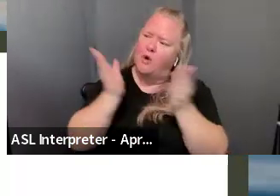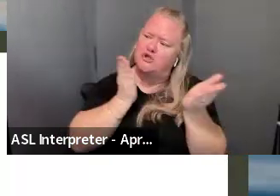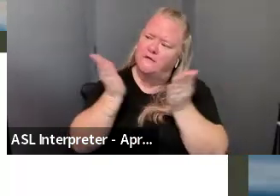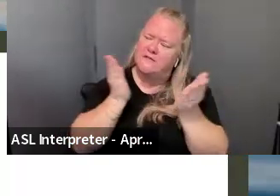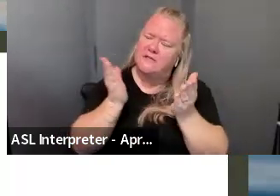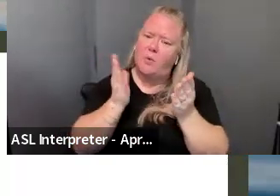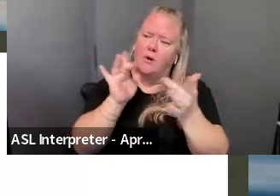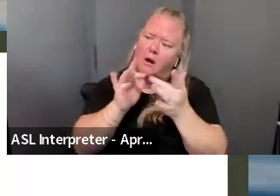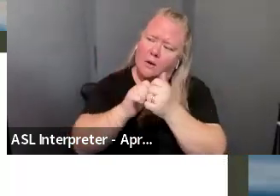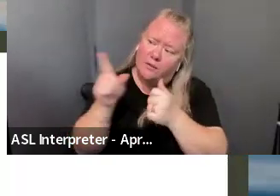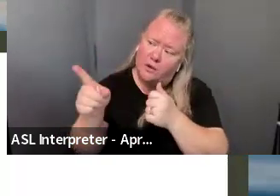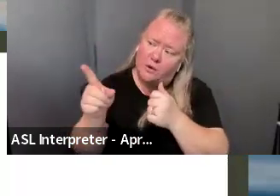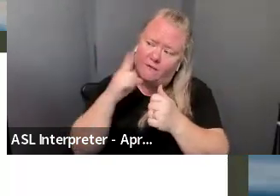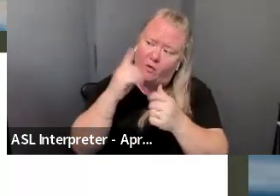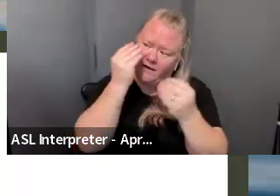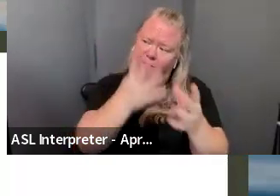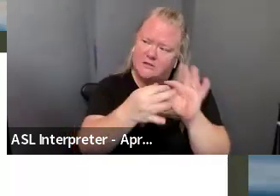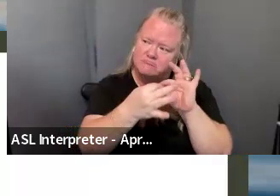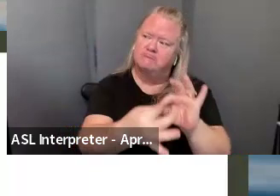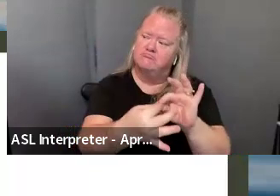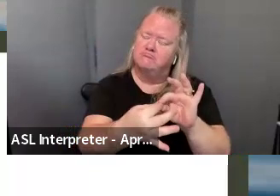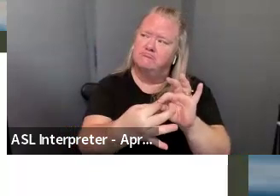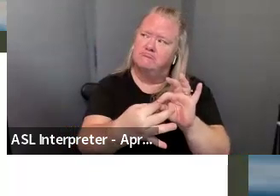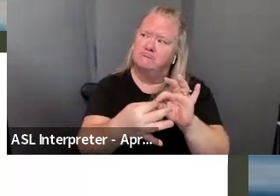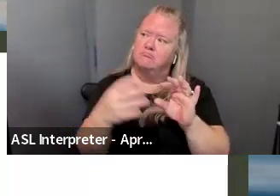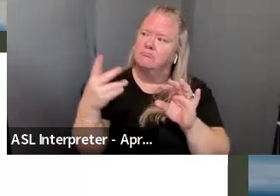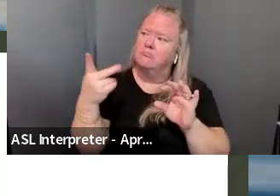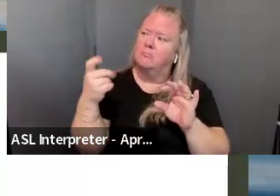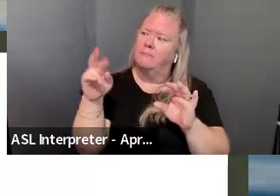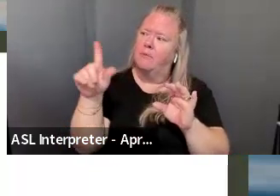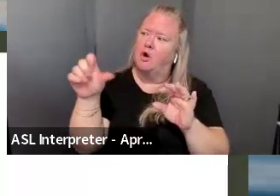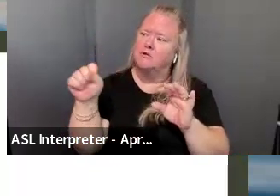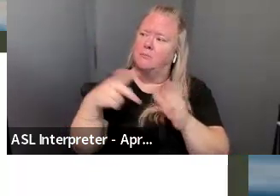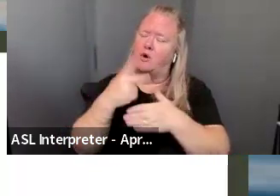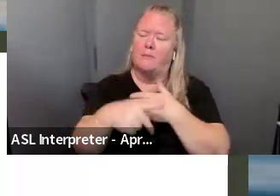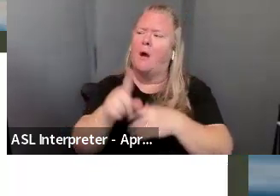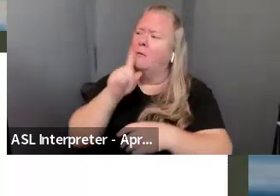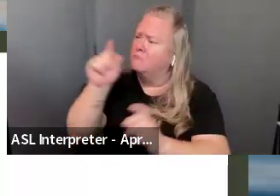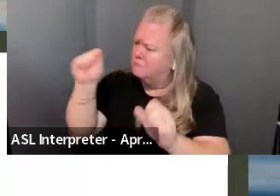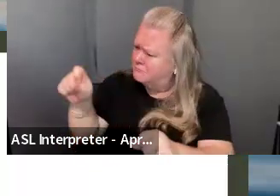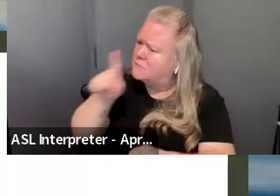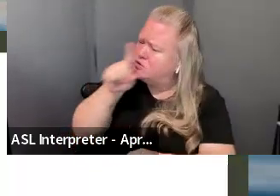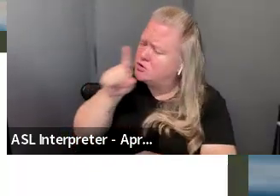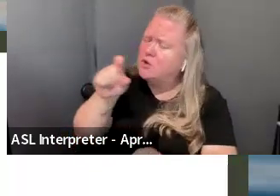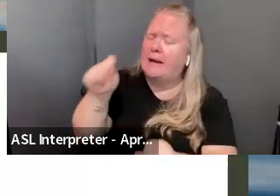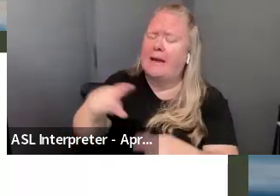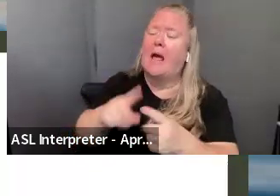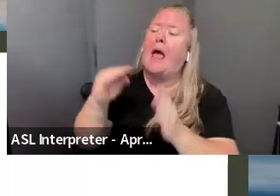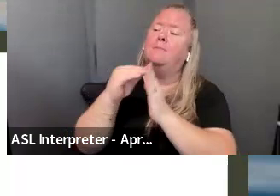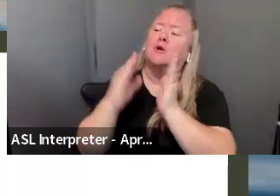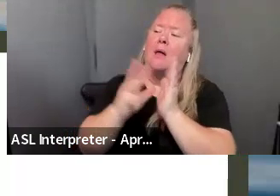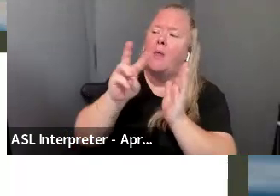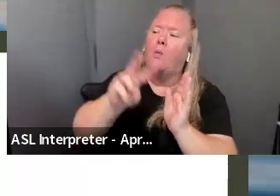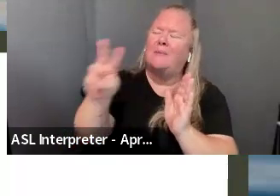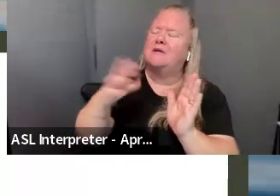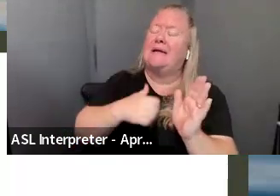services or get in contact with you for information about the Pearls program. Absolutely. I did put down on the website,